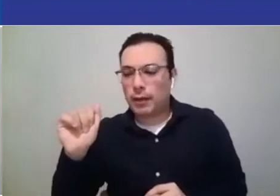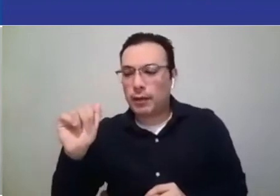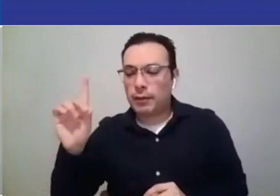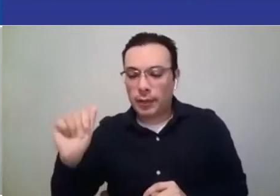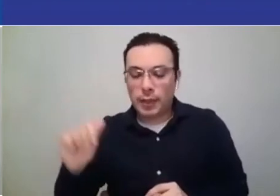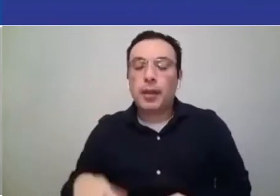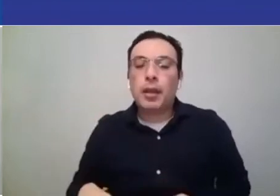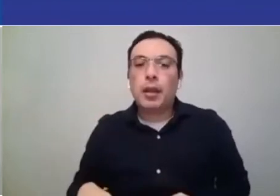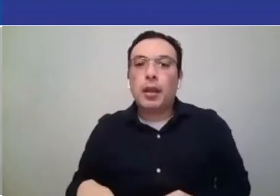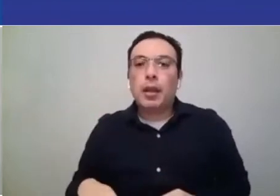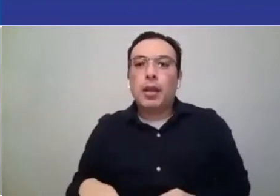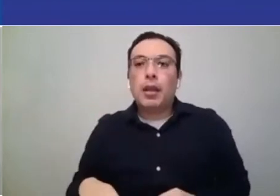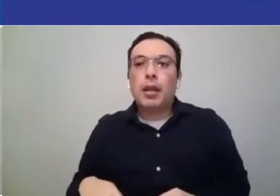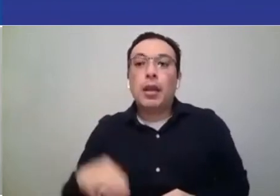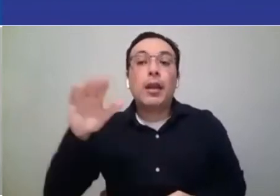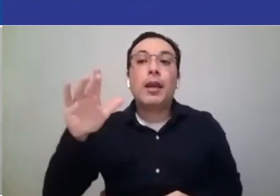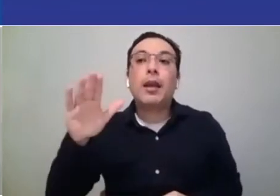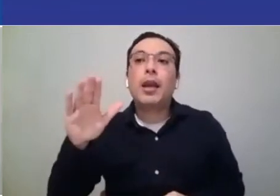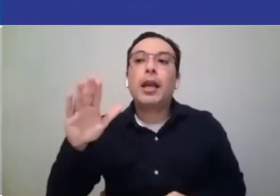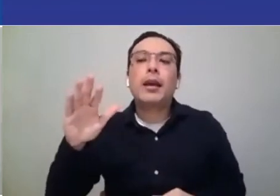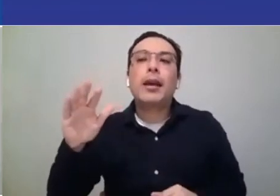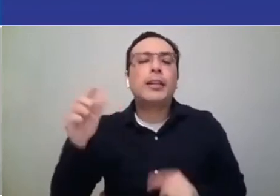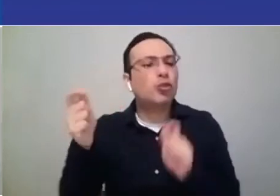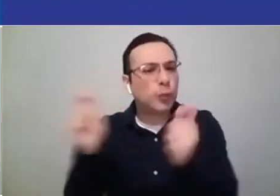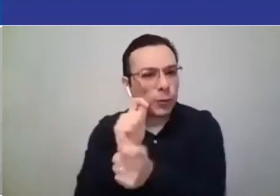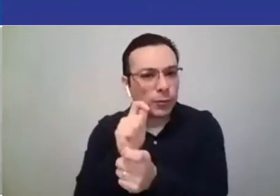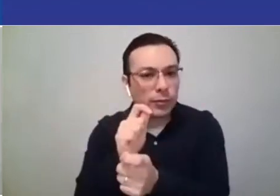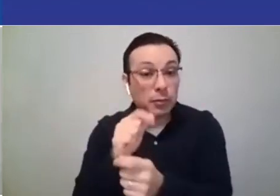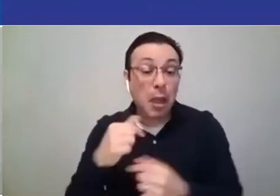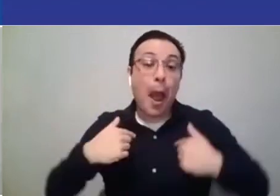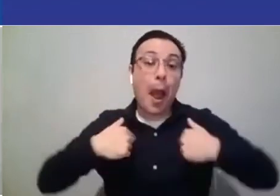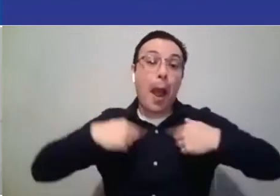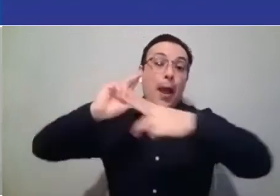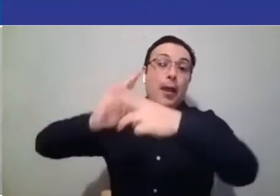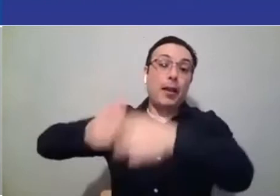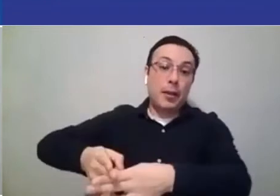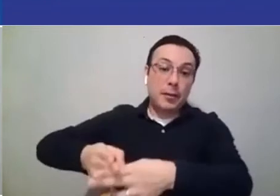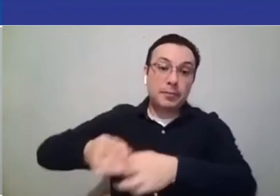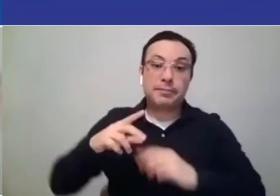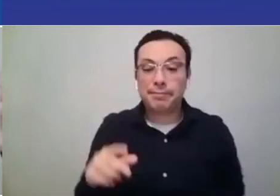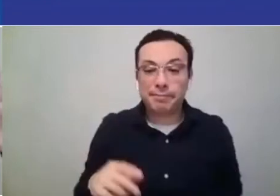moved into what I call canned music.